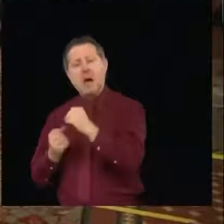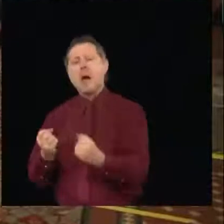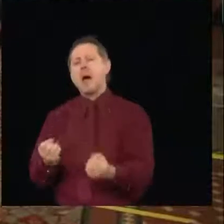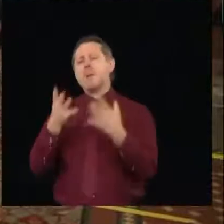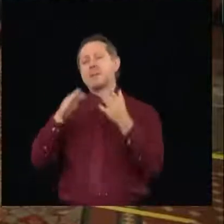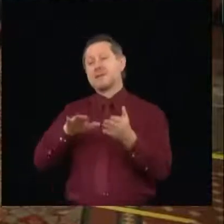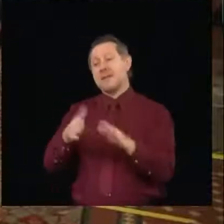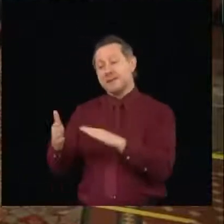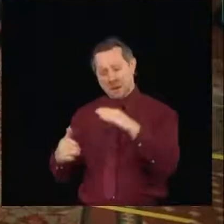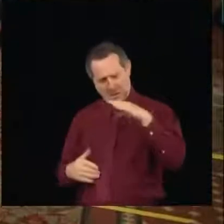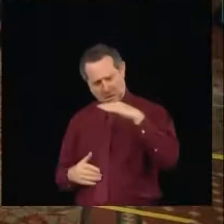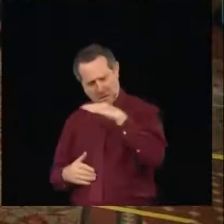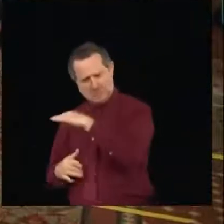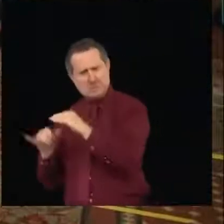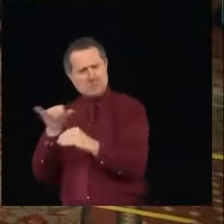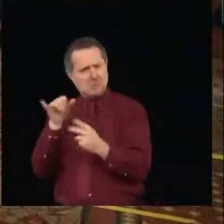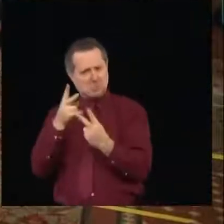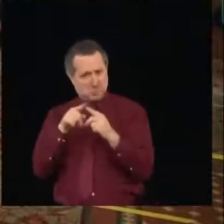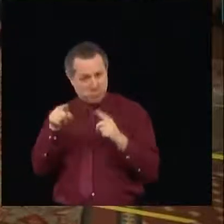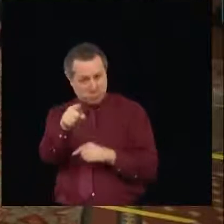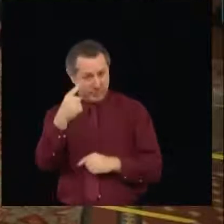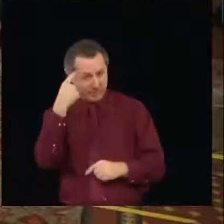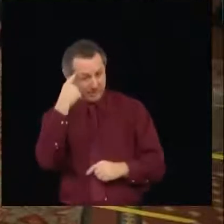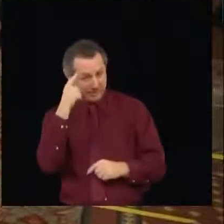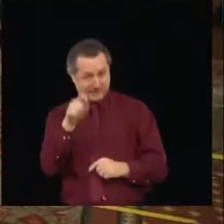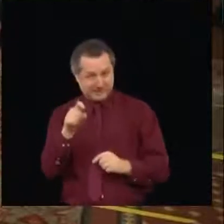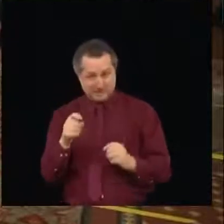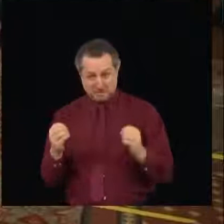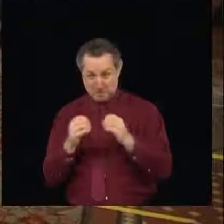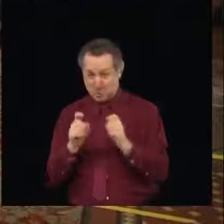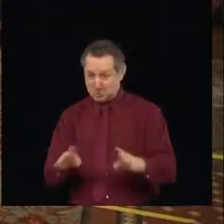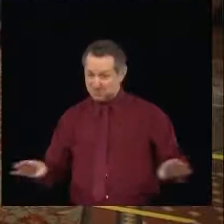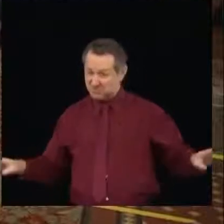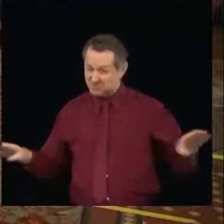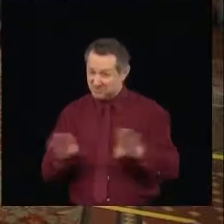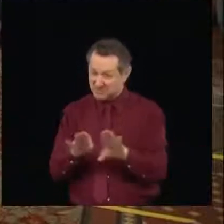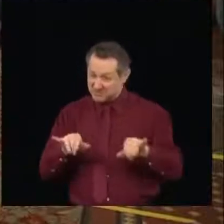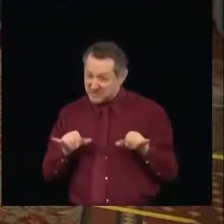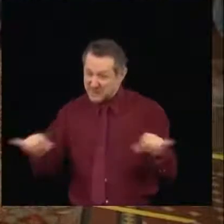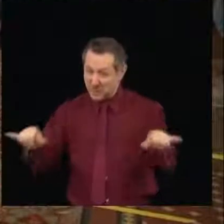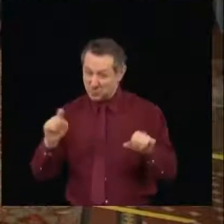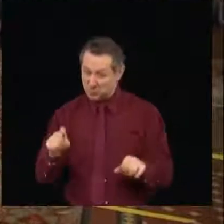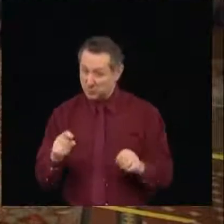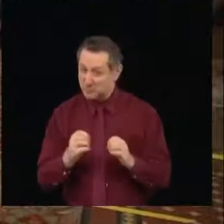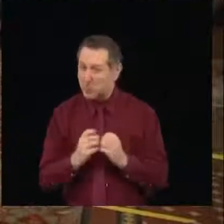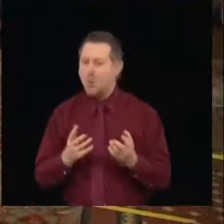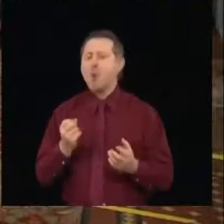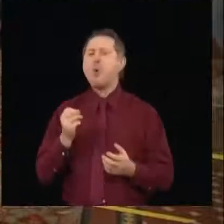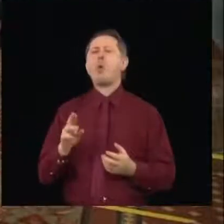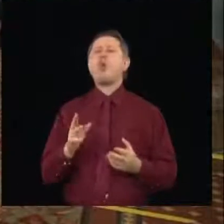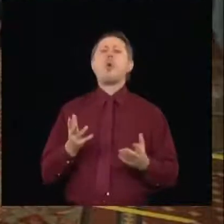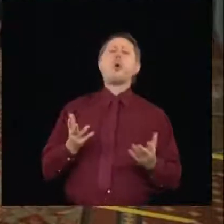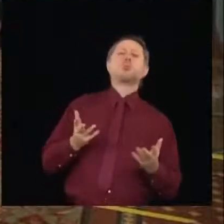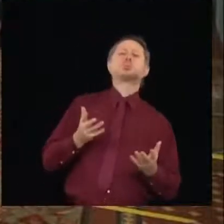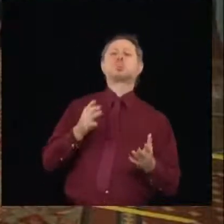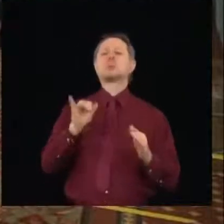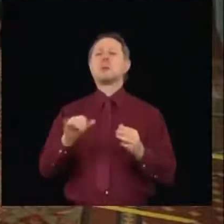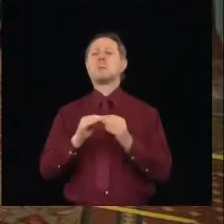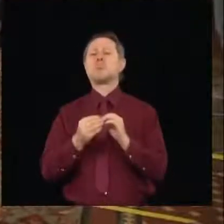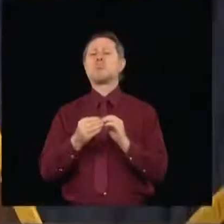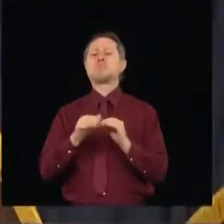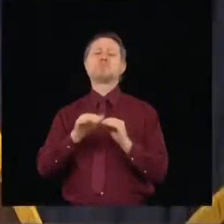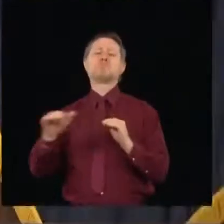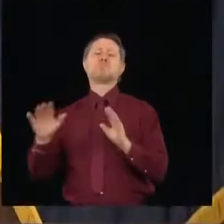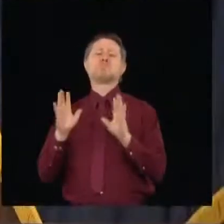Do you think that more lockdown measures are going to be needed to get those numbers down even further, or can we expect those numbers to stay level going forward? You can't do any